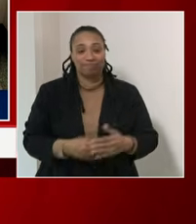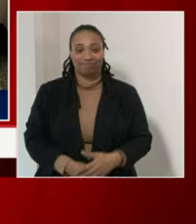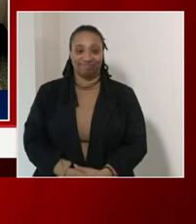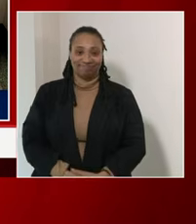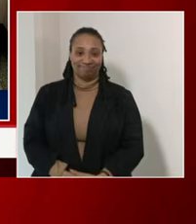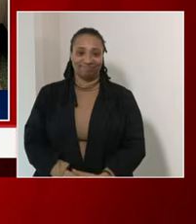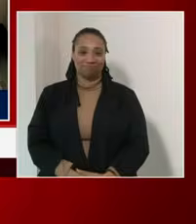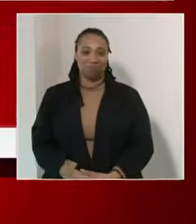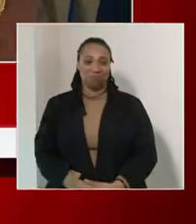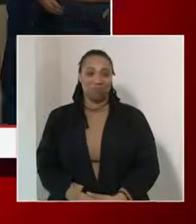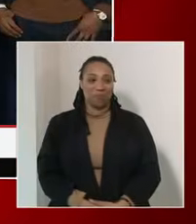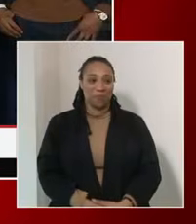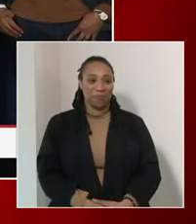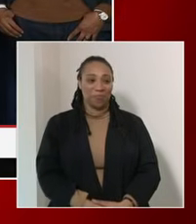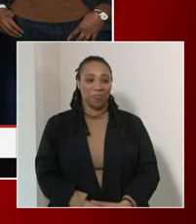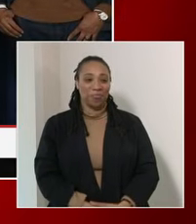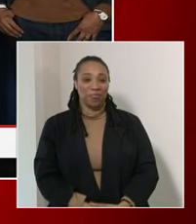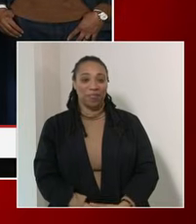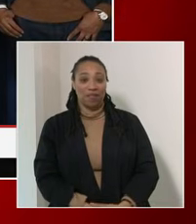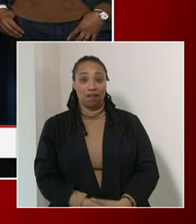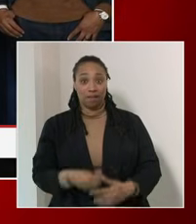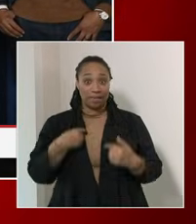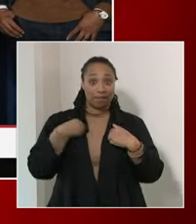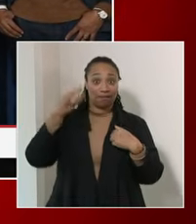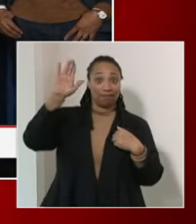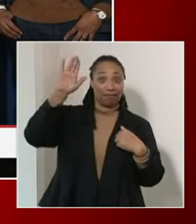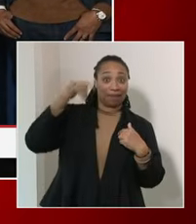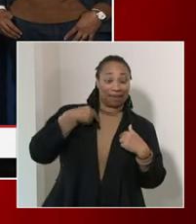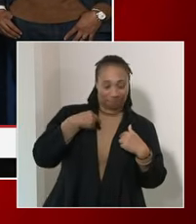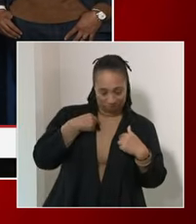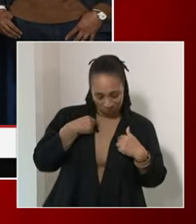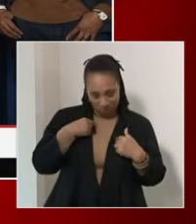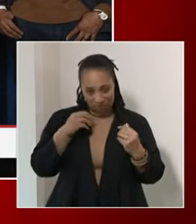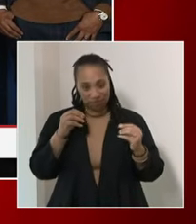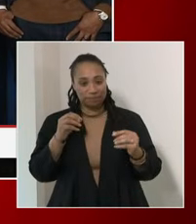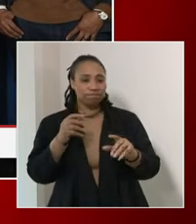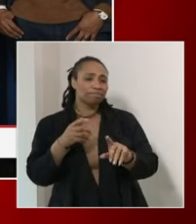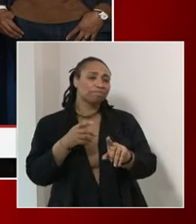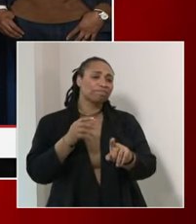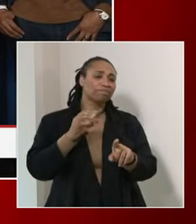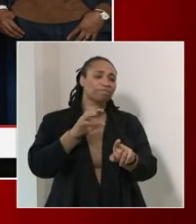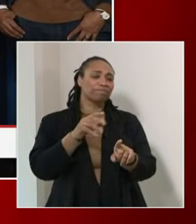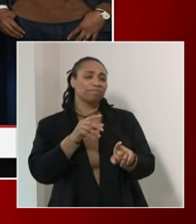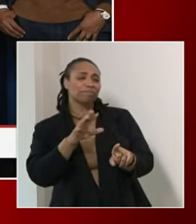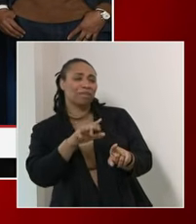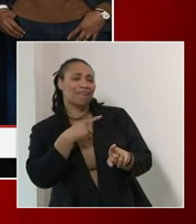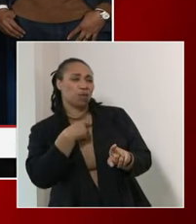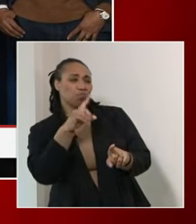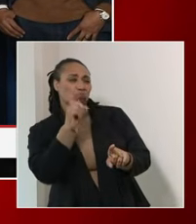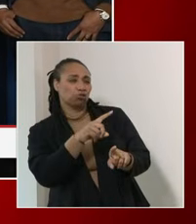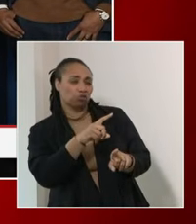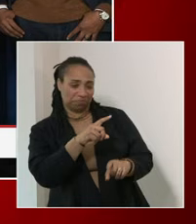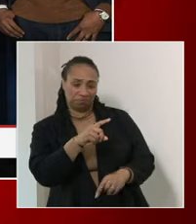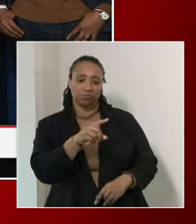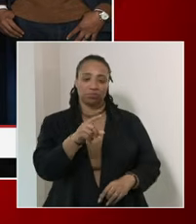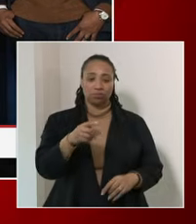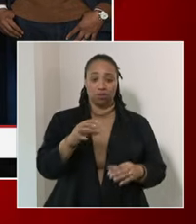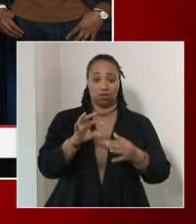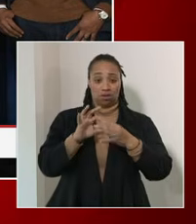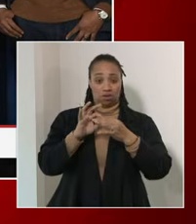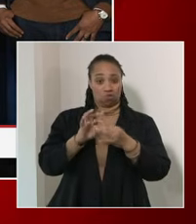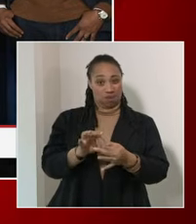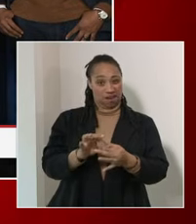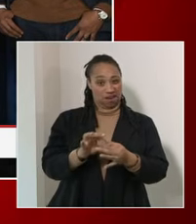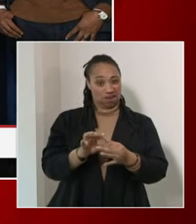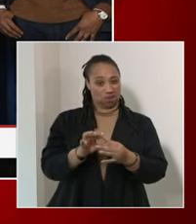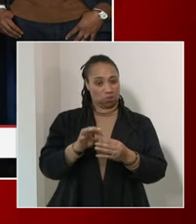Yes. Yeah. Raphael, sorry. A quick update regarding just, I know you were also